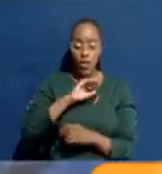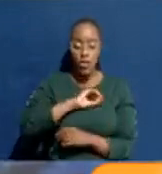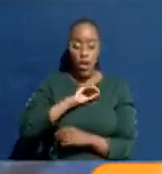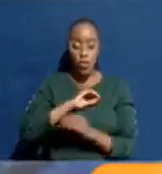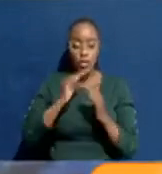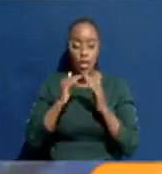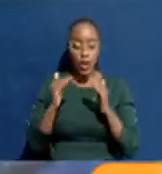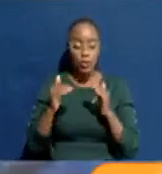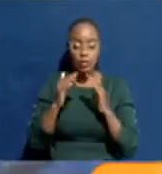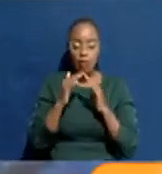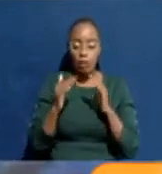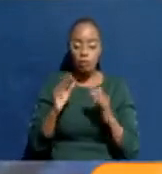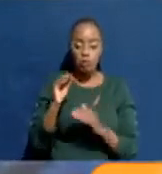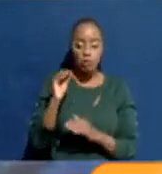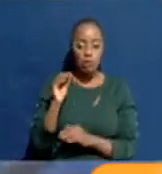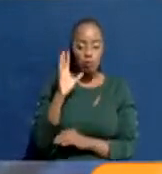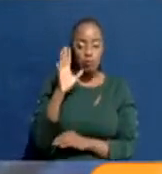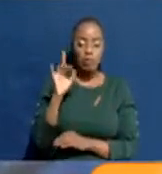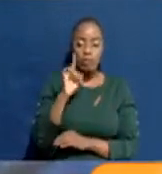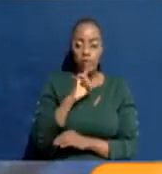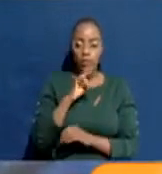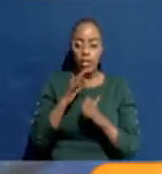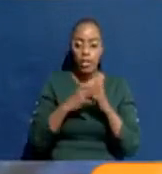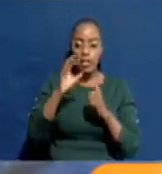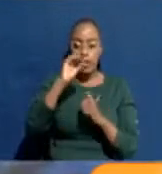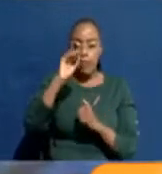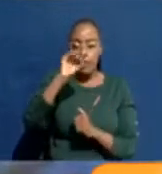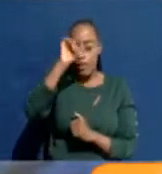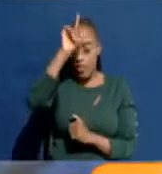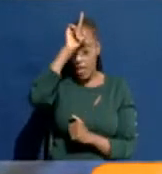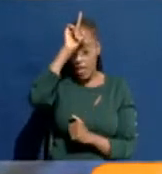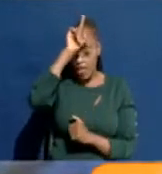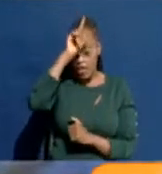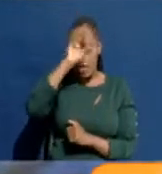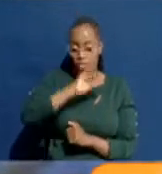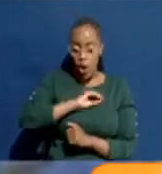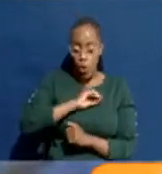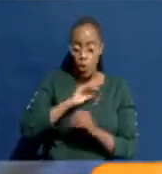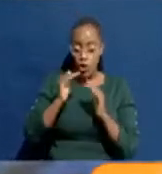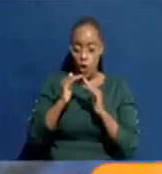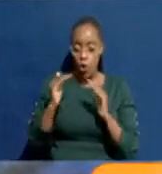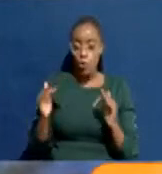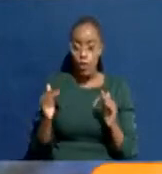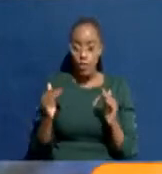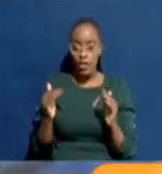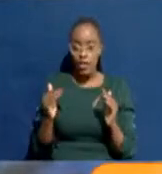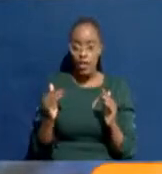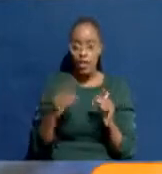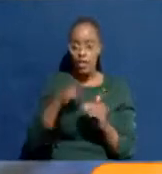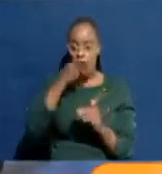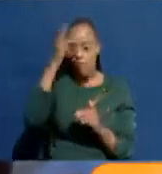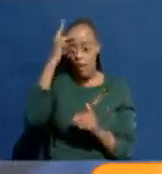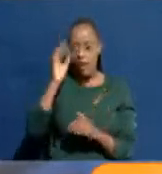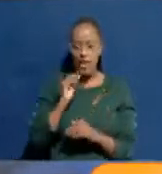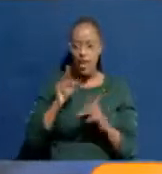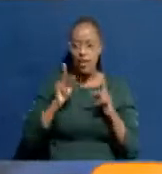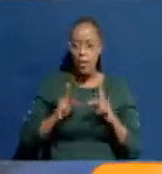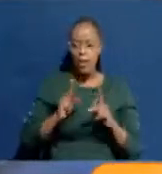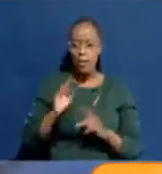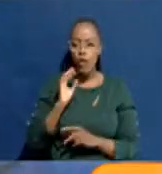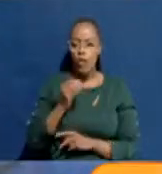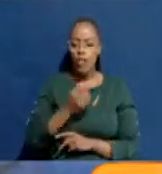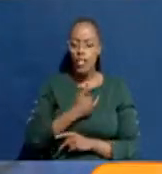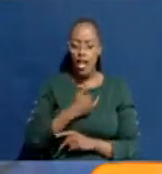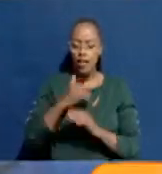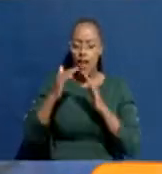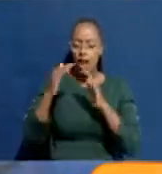home, as it were, in an urban area. 80% in the rural area own the homes they live in. You know, our parents, people, some of us even have